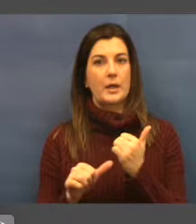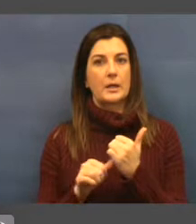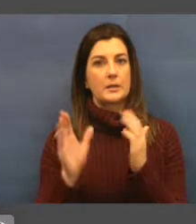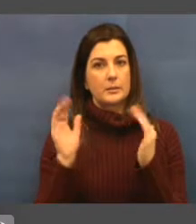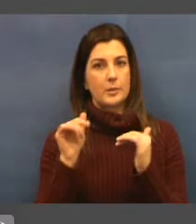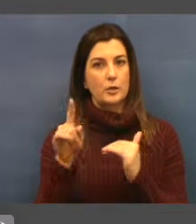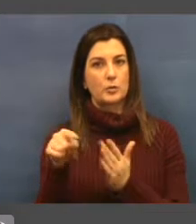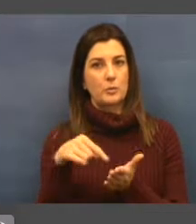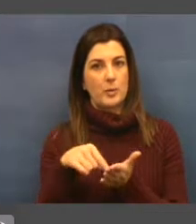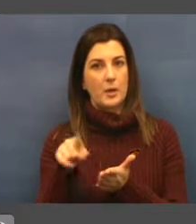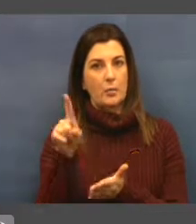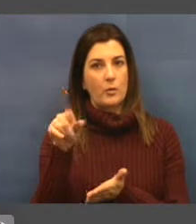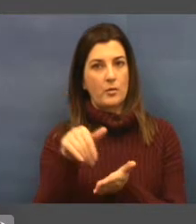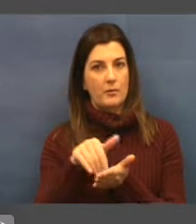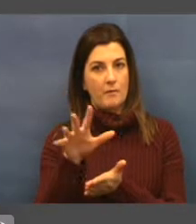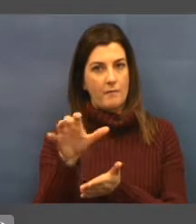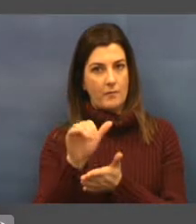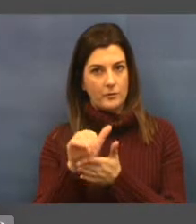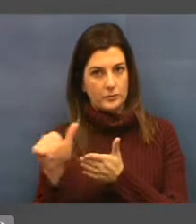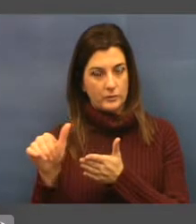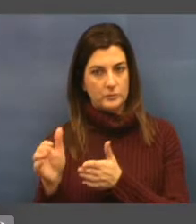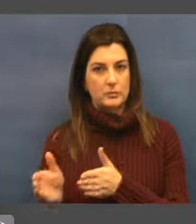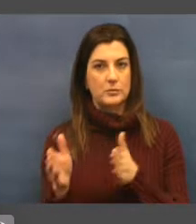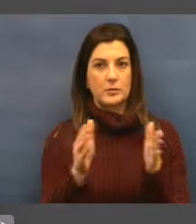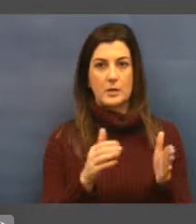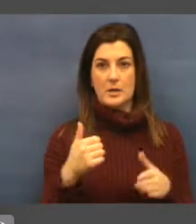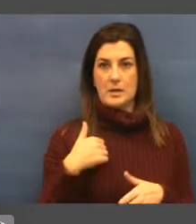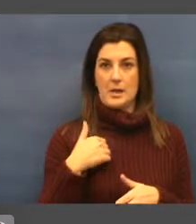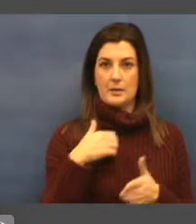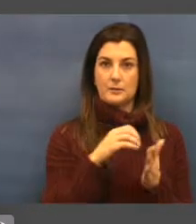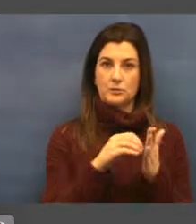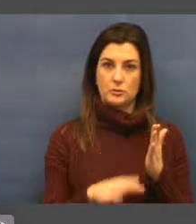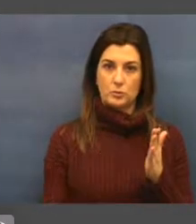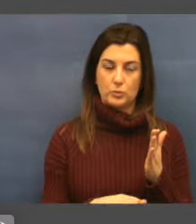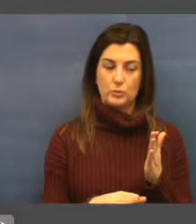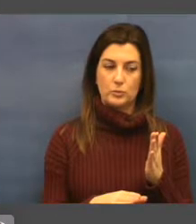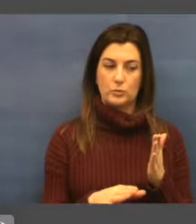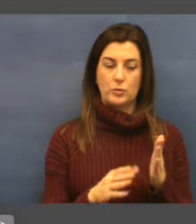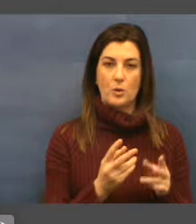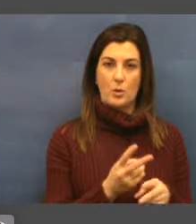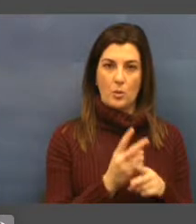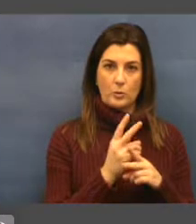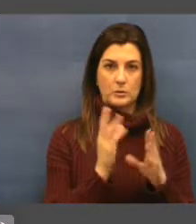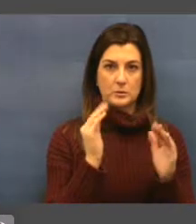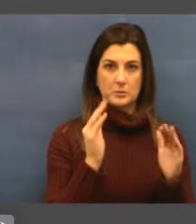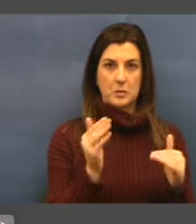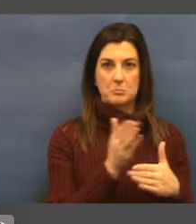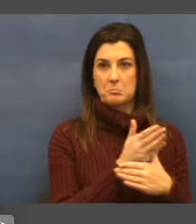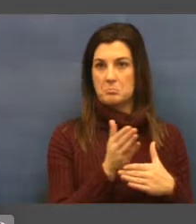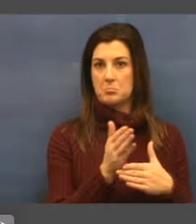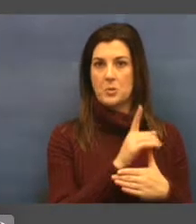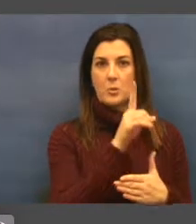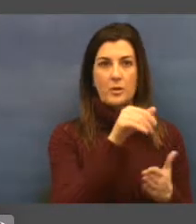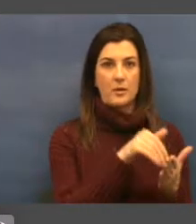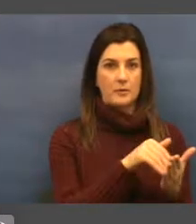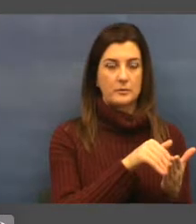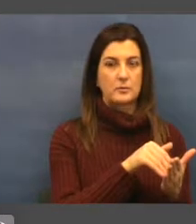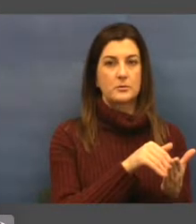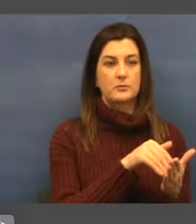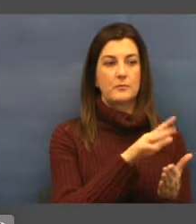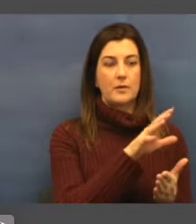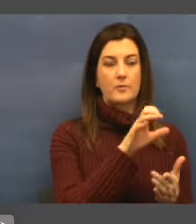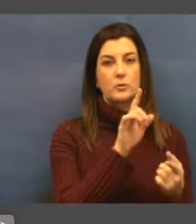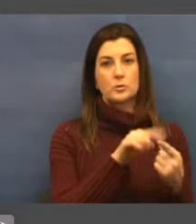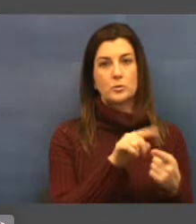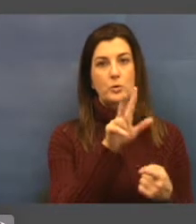of $1,500, and Canada Student Loans expects anywhere from between $1,500 to